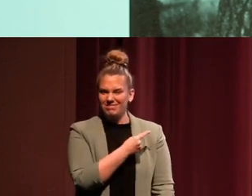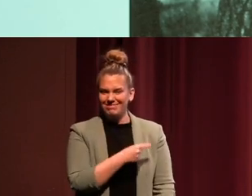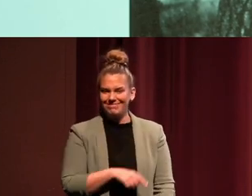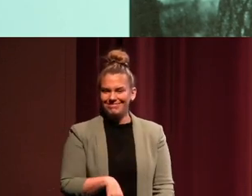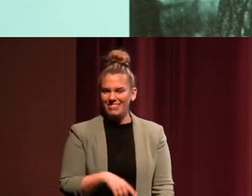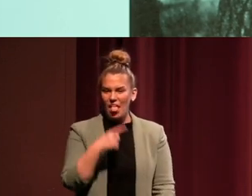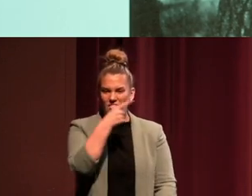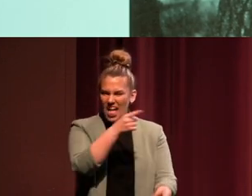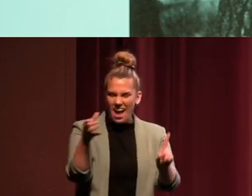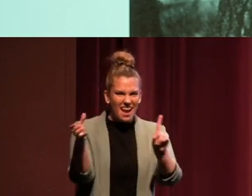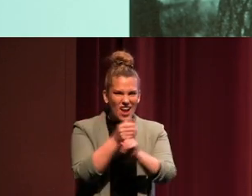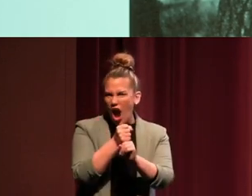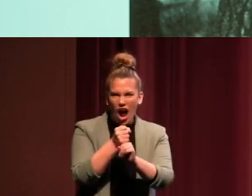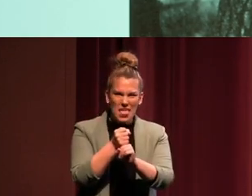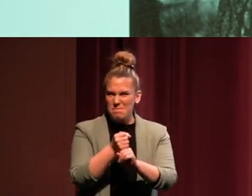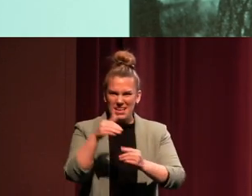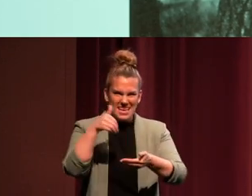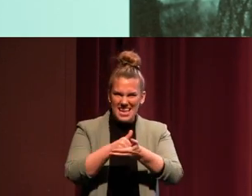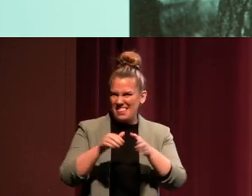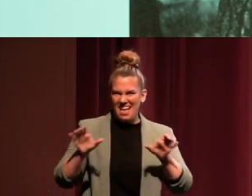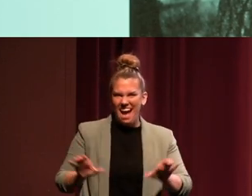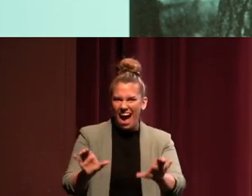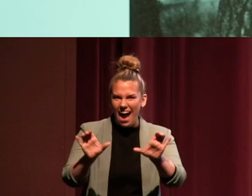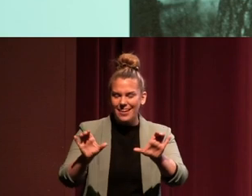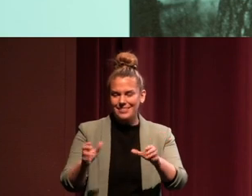They caught him in the act.